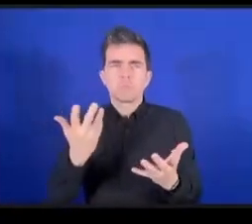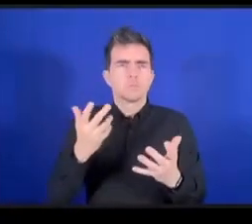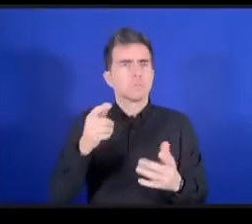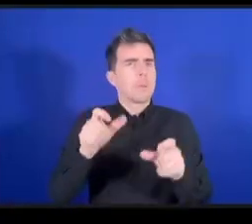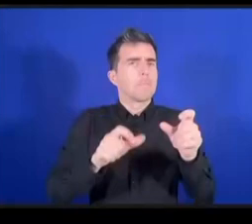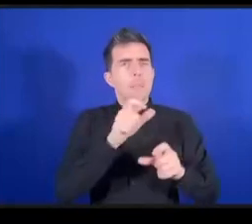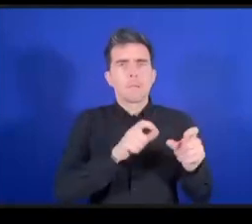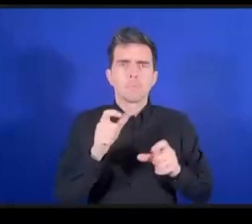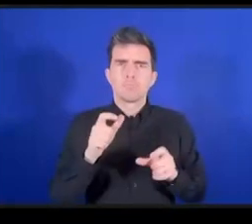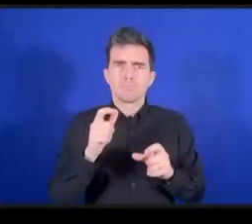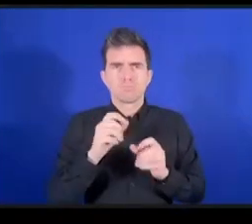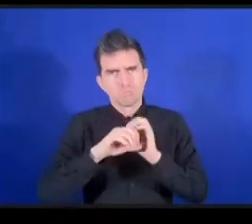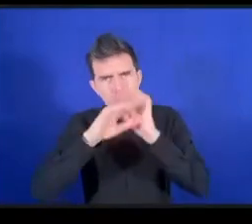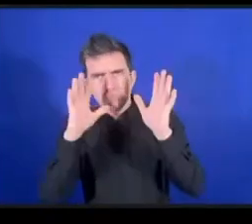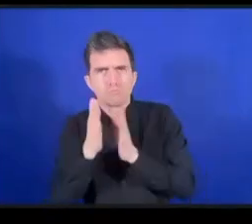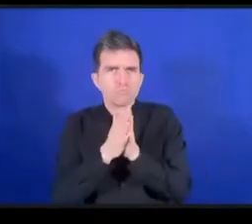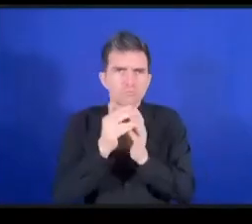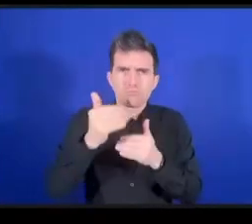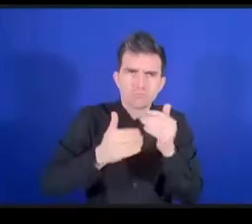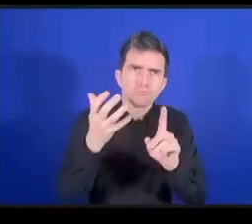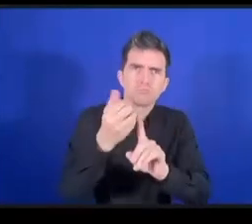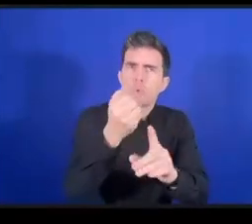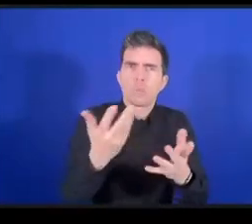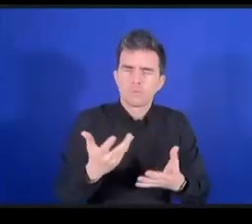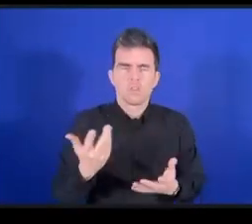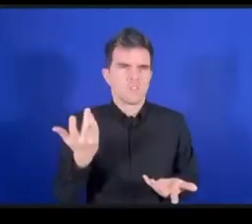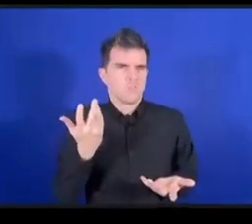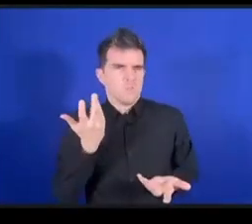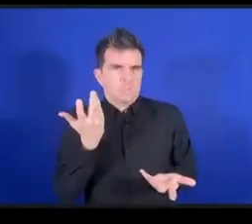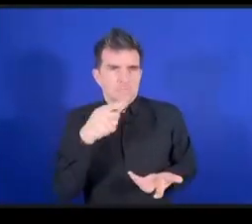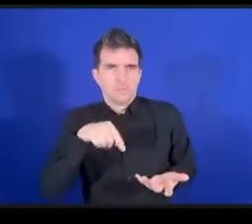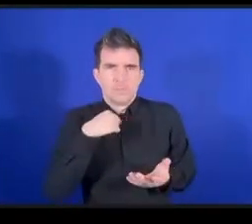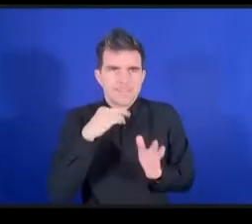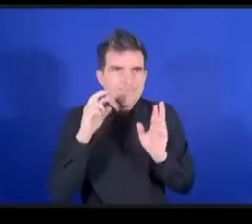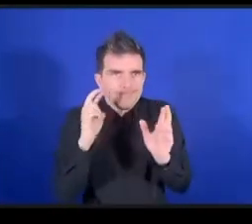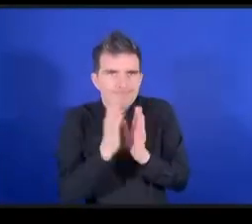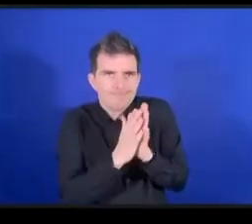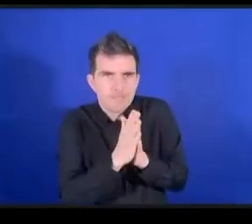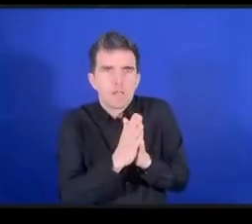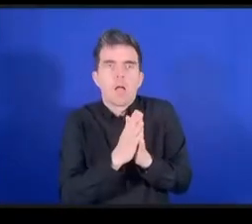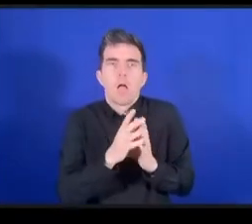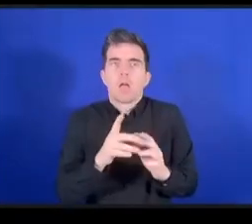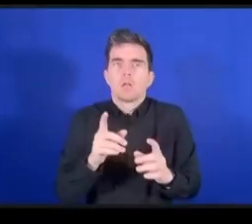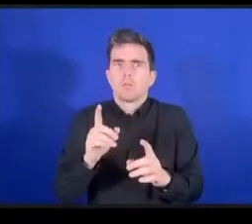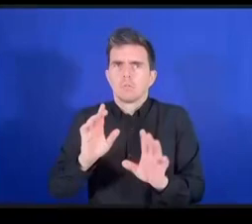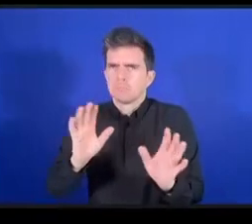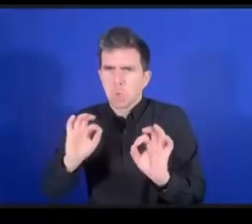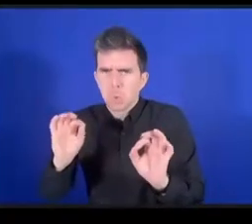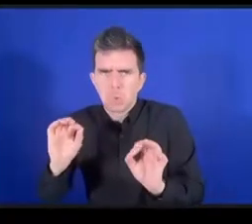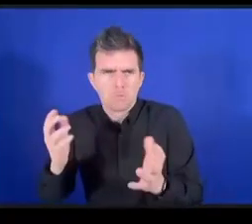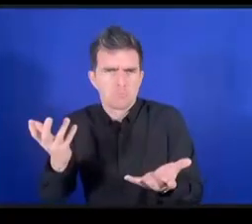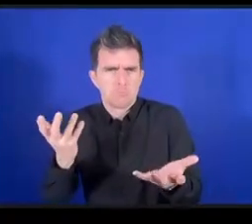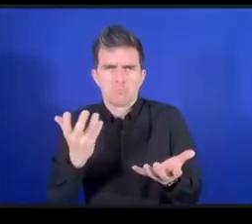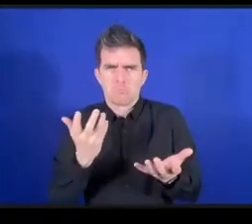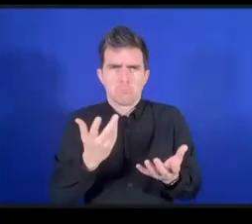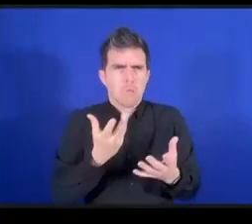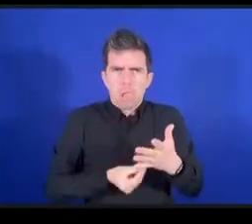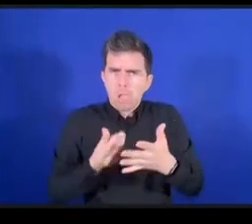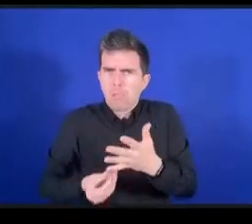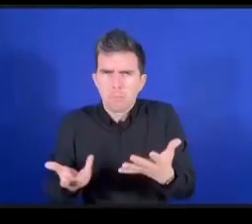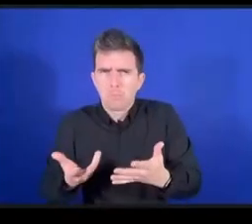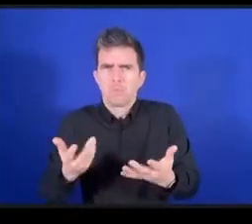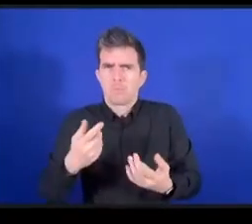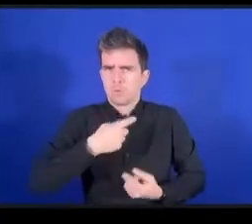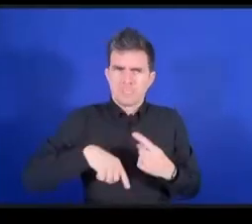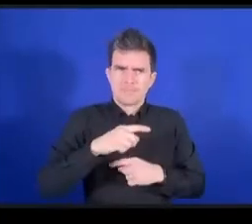provide this lasting space to actually do that. And I don't know, that's crunched down into the term reflective practice. In terms